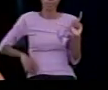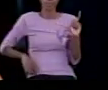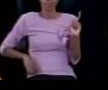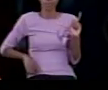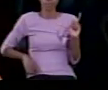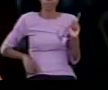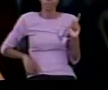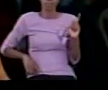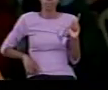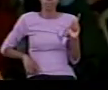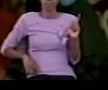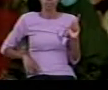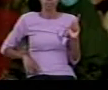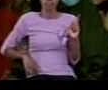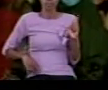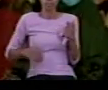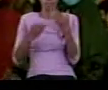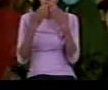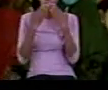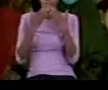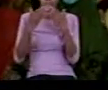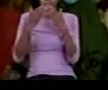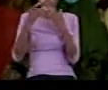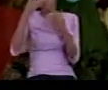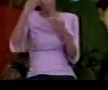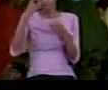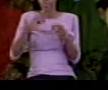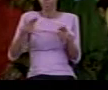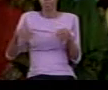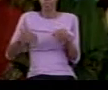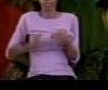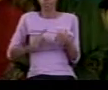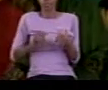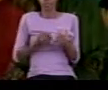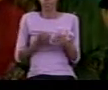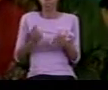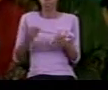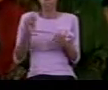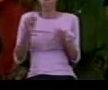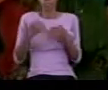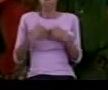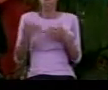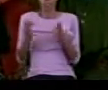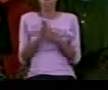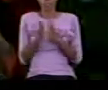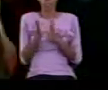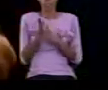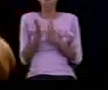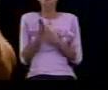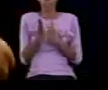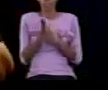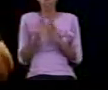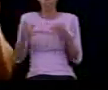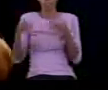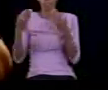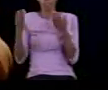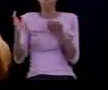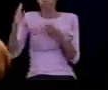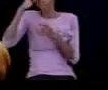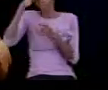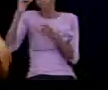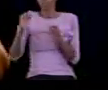Again, if you want to applaud the Lord, let's do that. Let's lift up, let's applaud him and give him thanks. It is